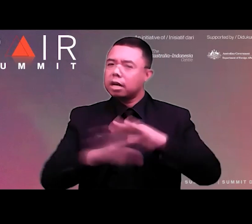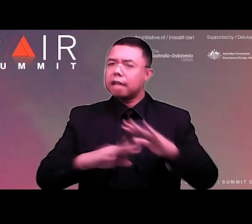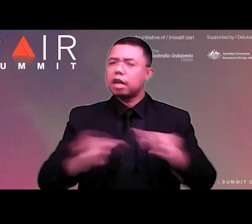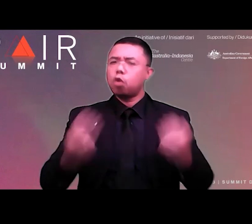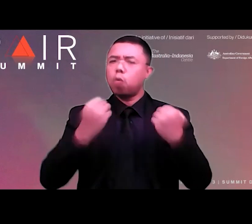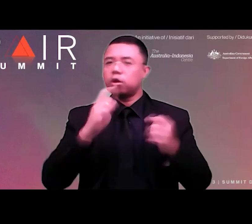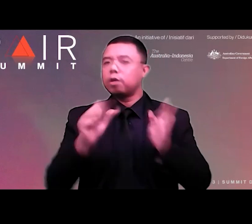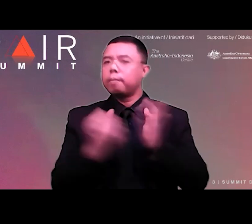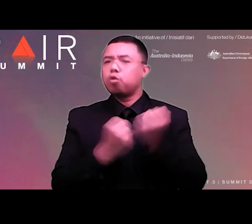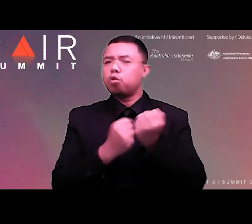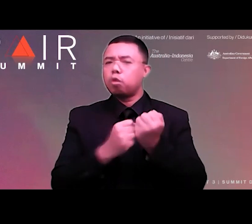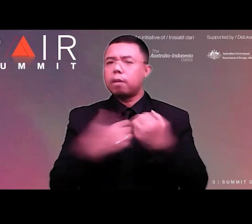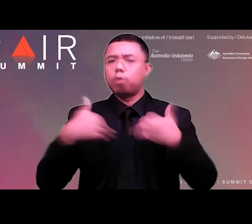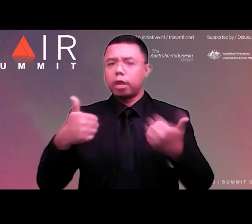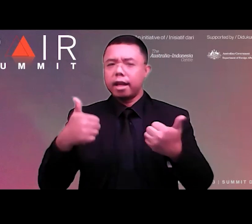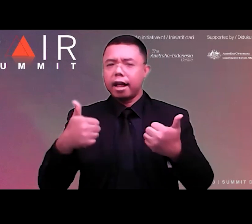of our countries.